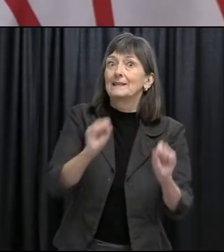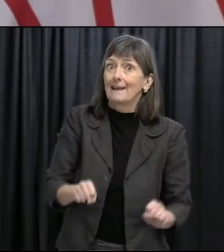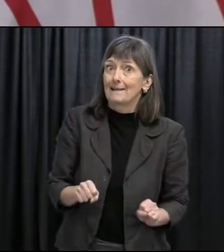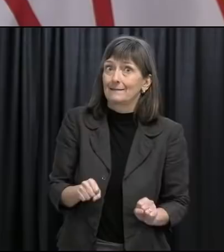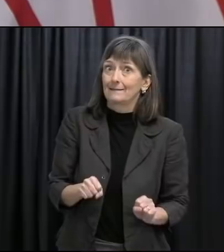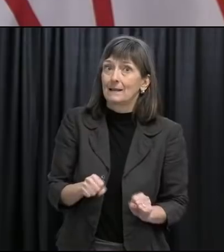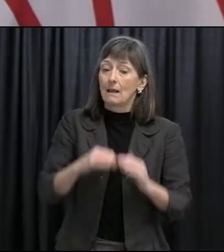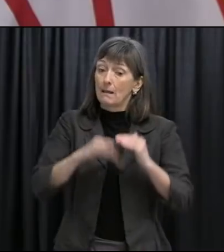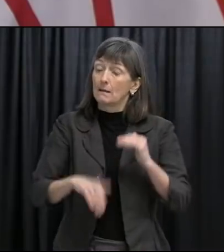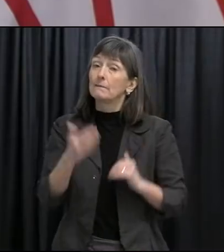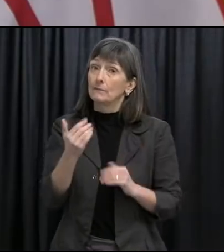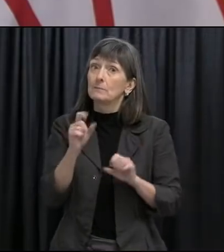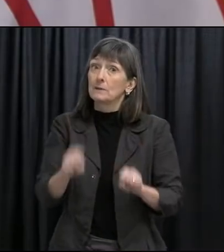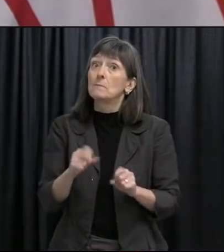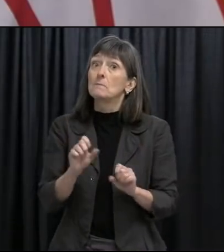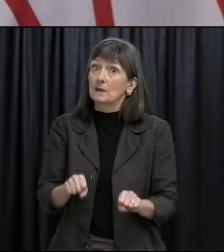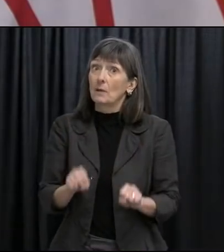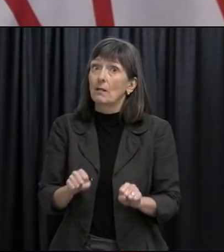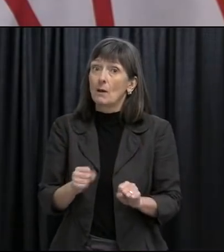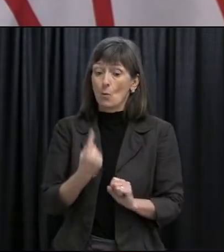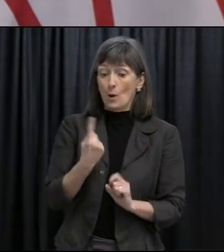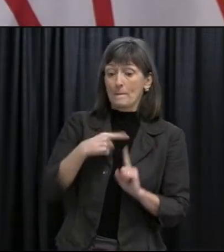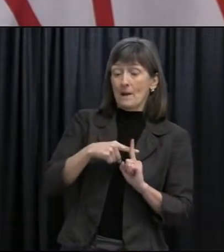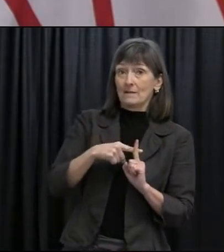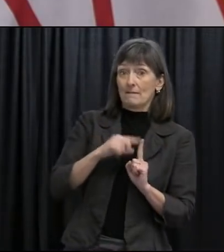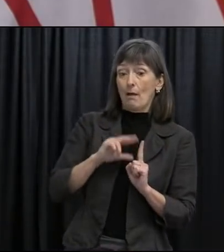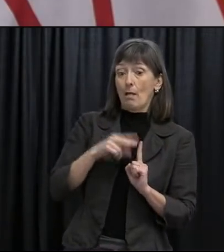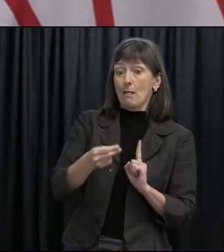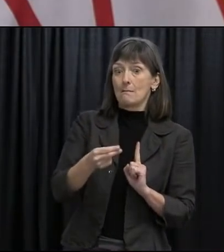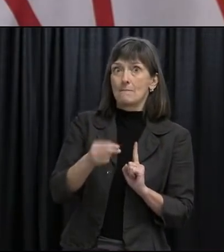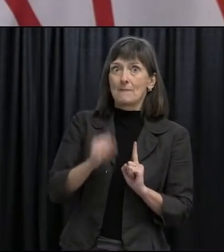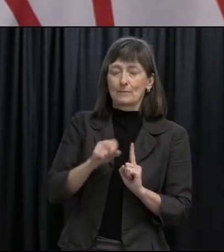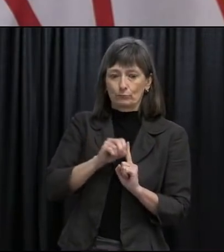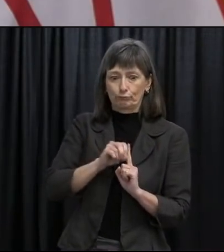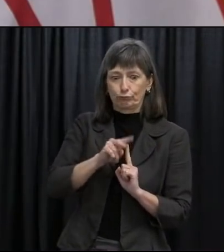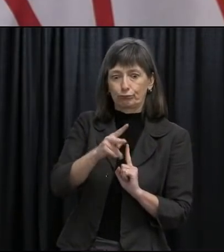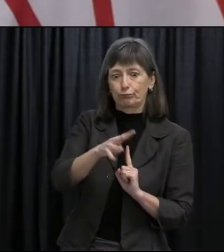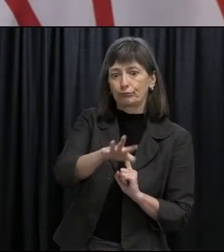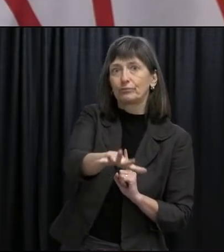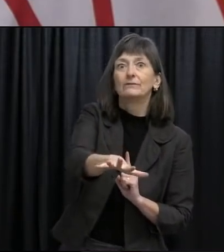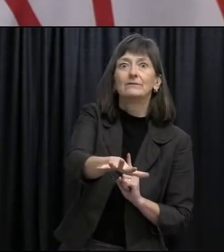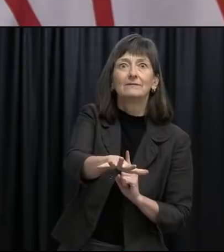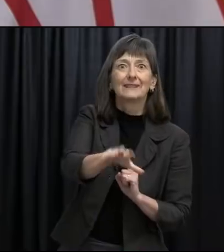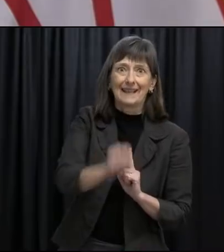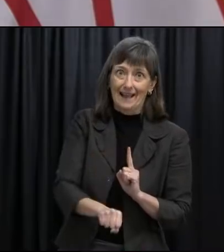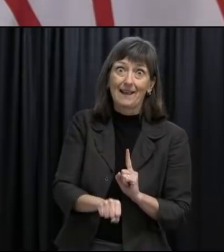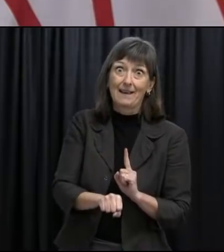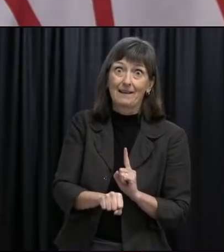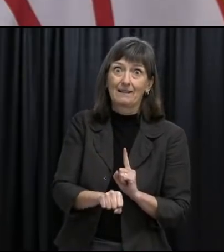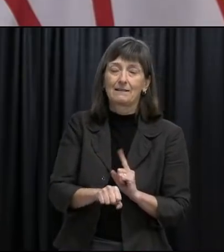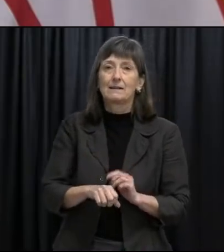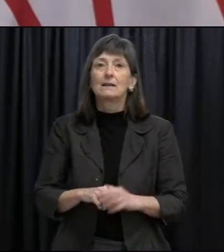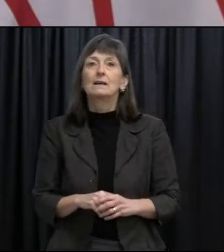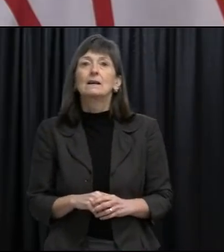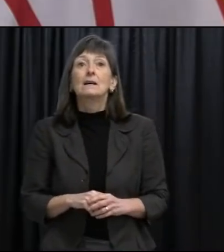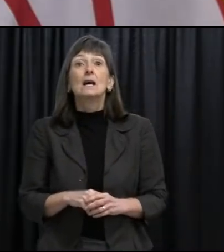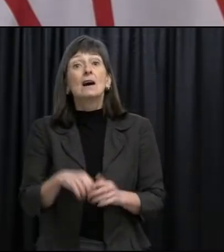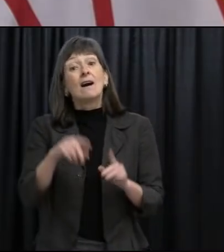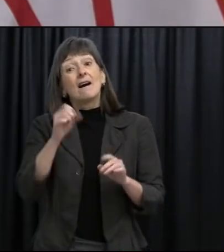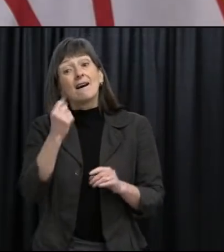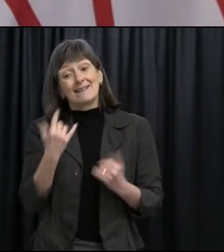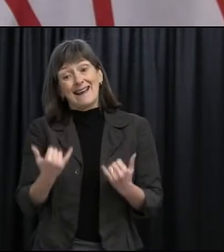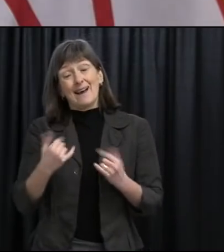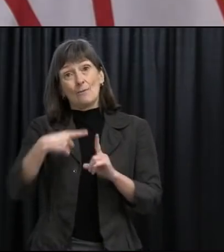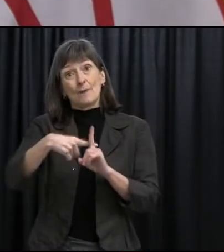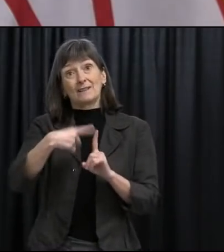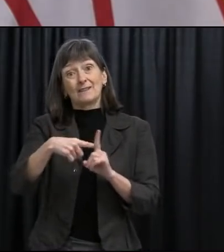for each positive case. Remember that these new cases are the result of interactions as long as 2 weeks ago.